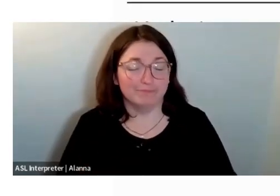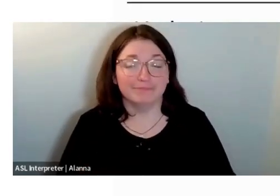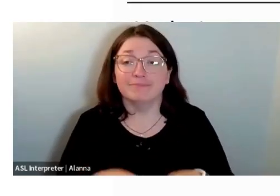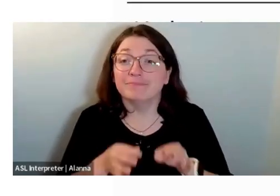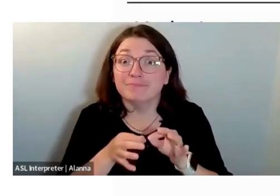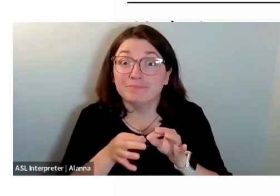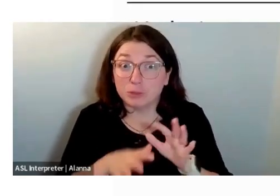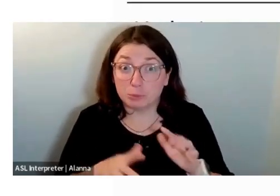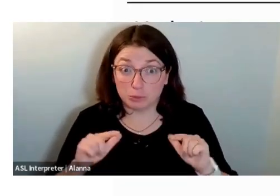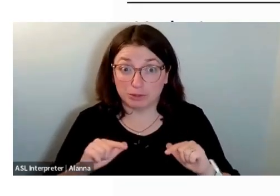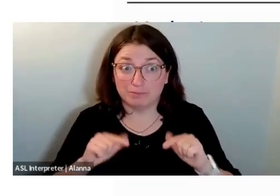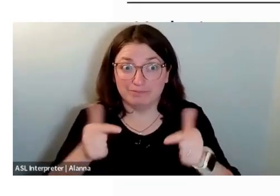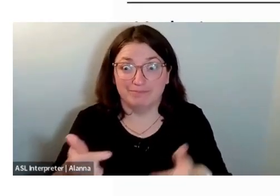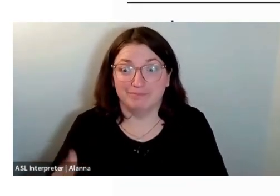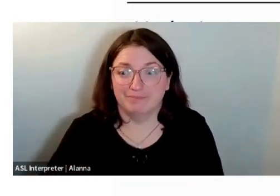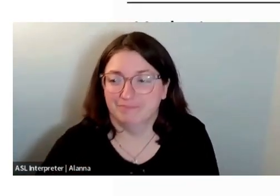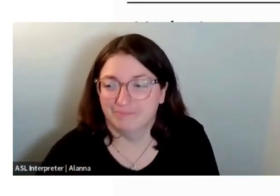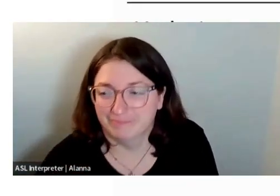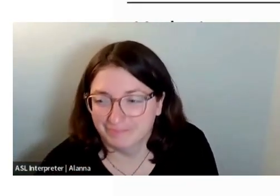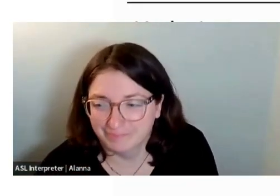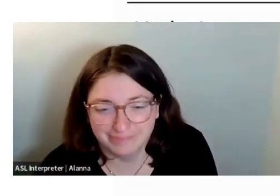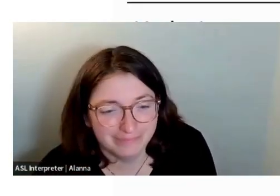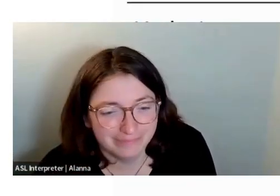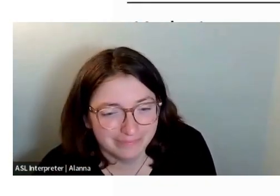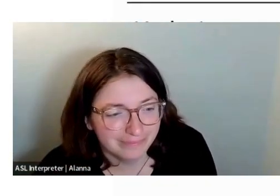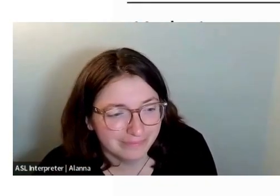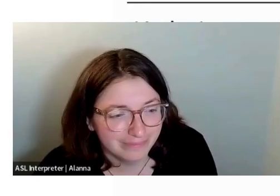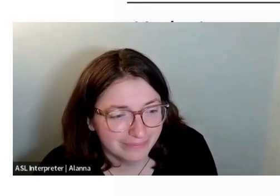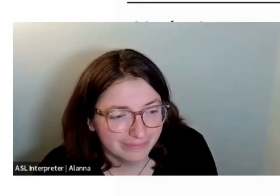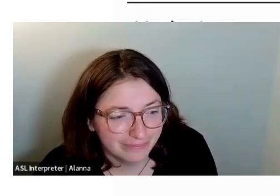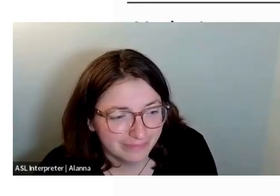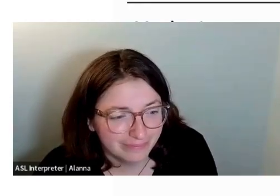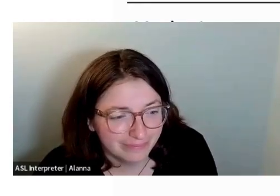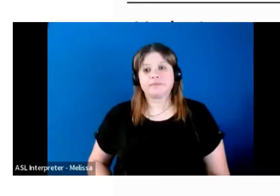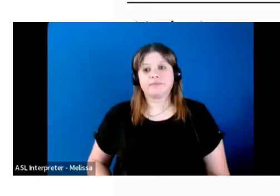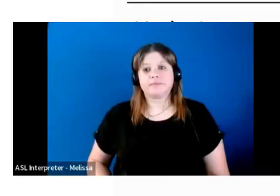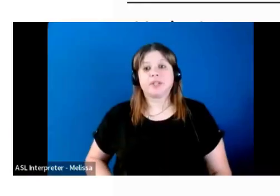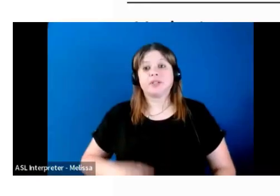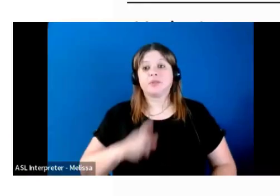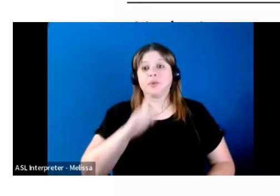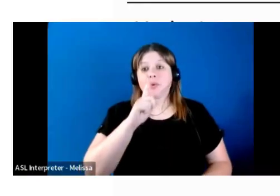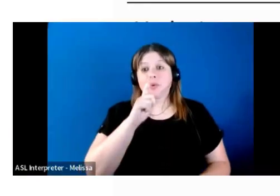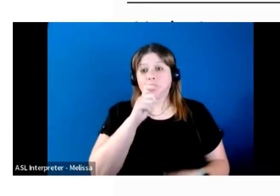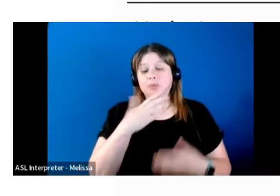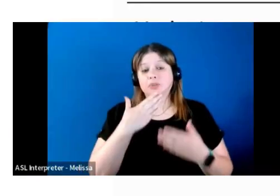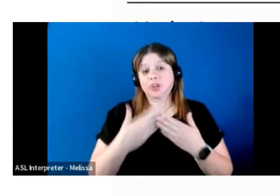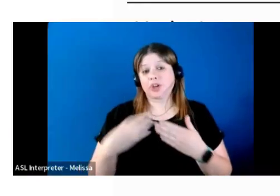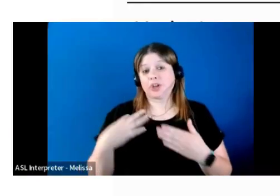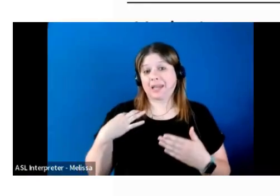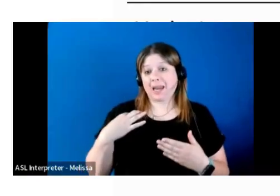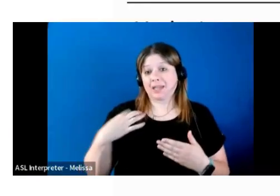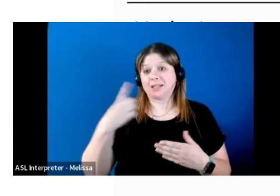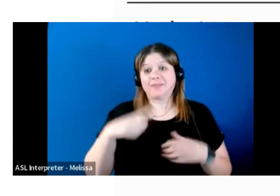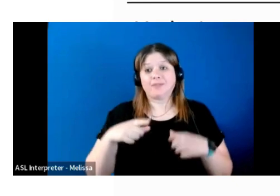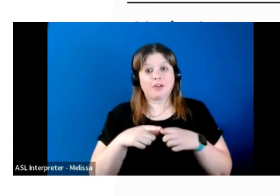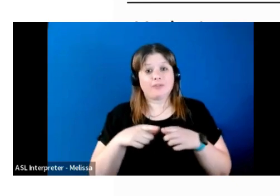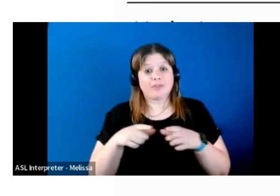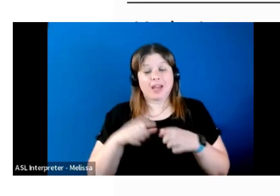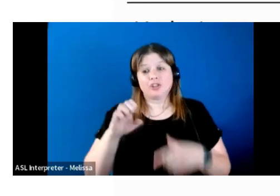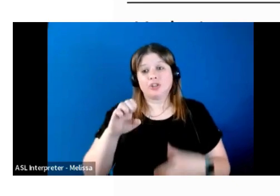So, who's a good candidate for vaginal estrogen therapy, assuming that the non-hormonal methods